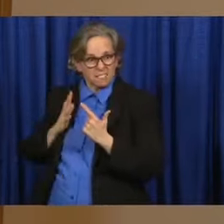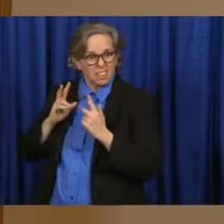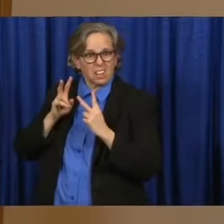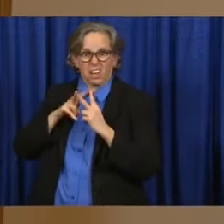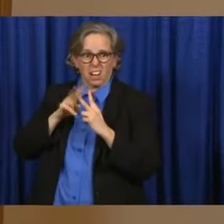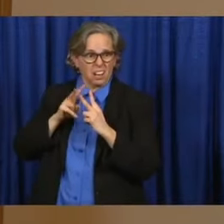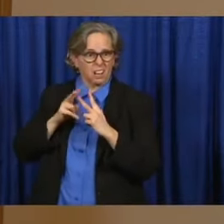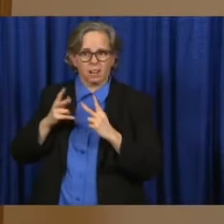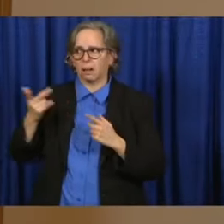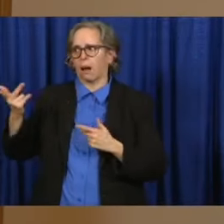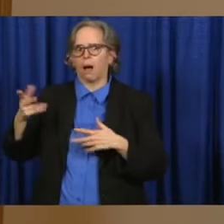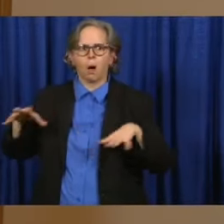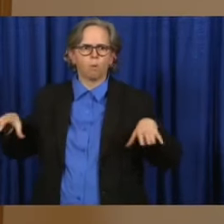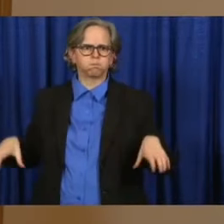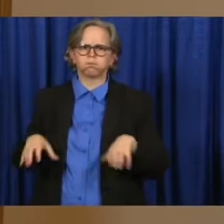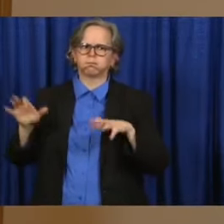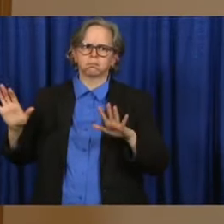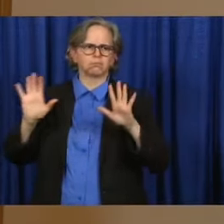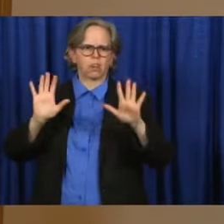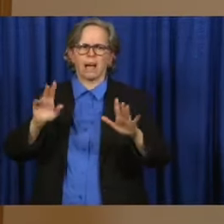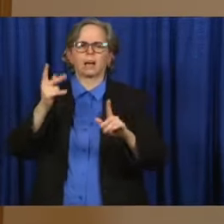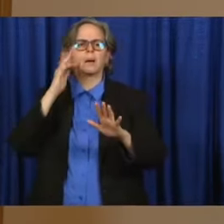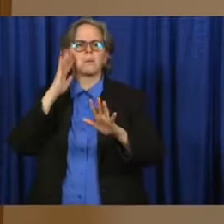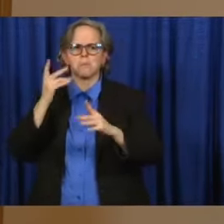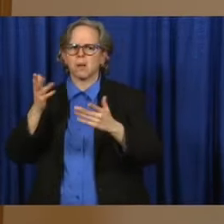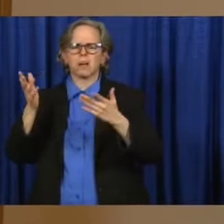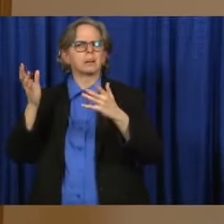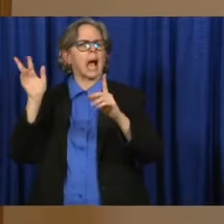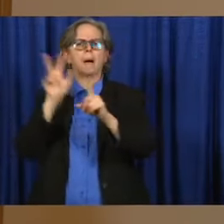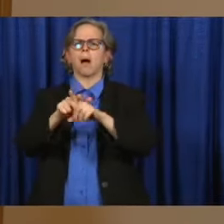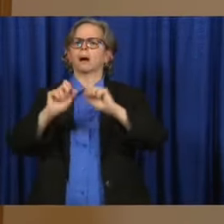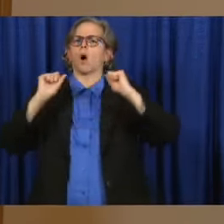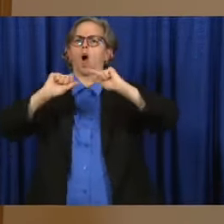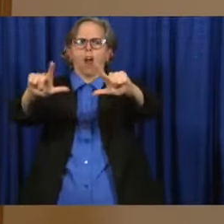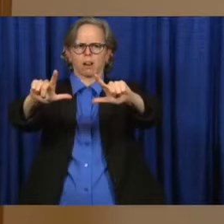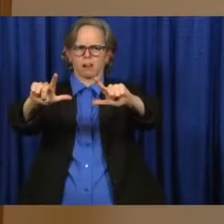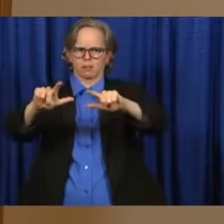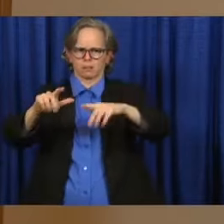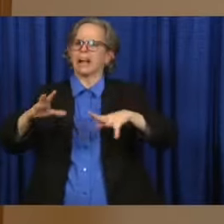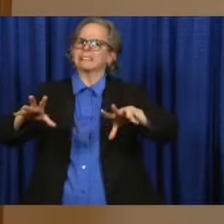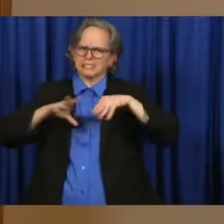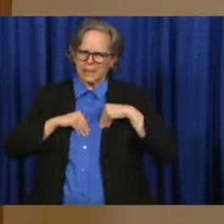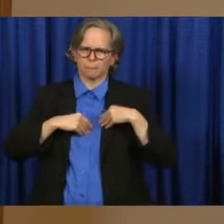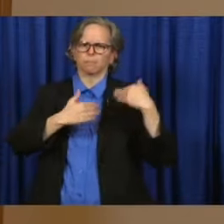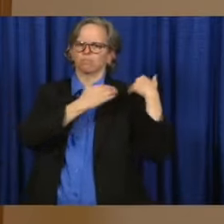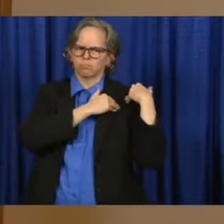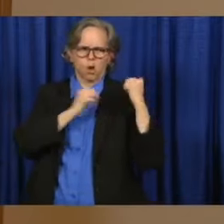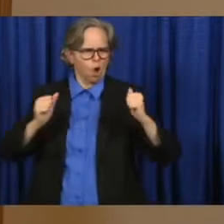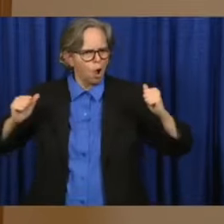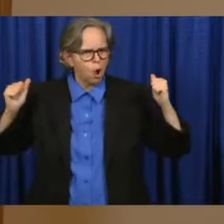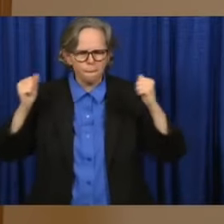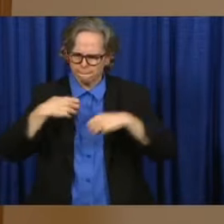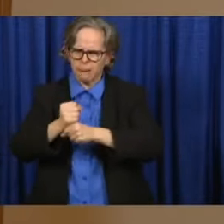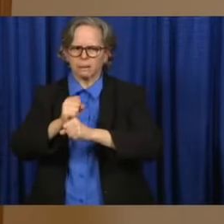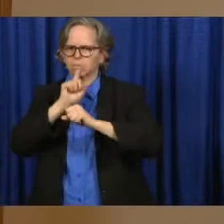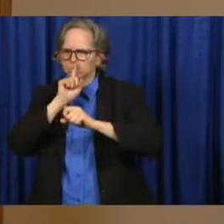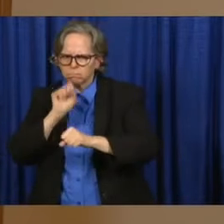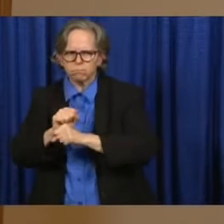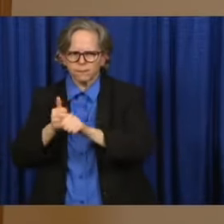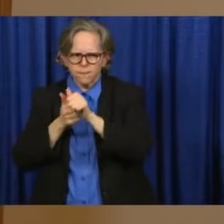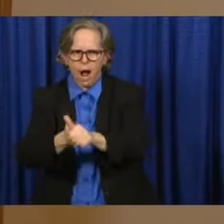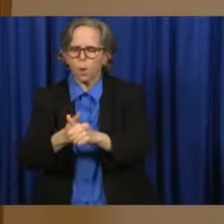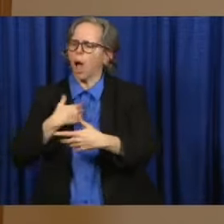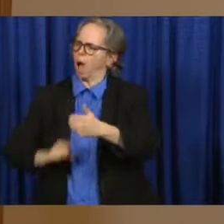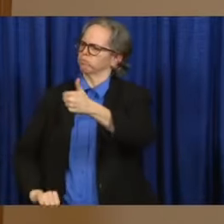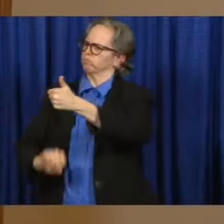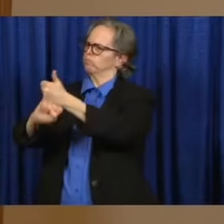more efficient. We'll take the labor of that on. You can help us amplify that message. So I think